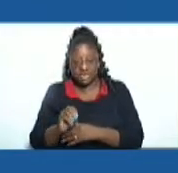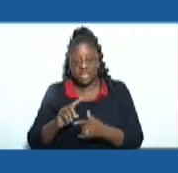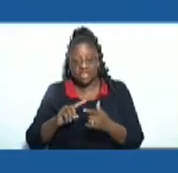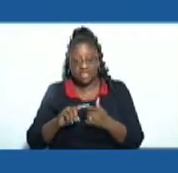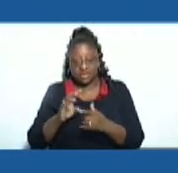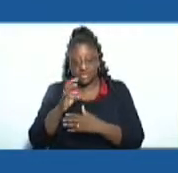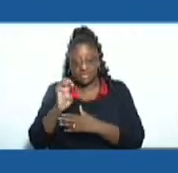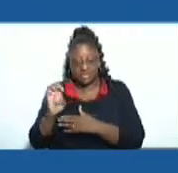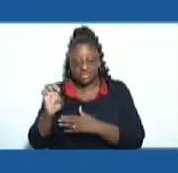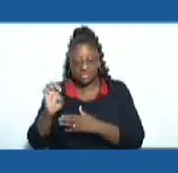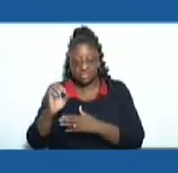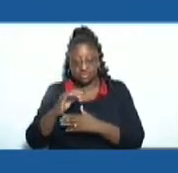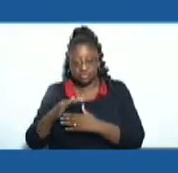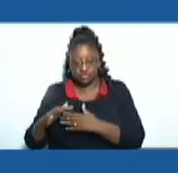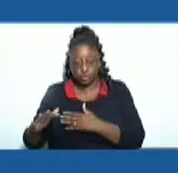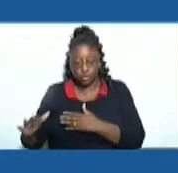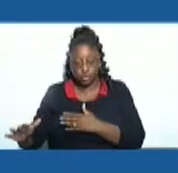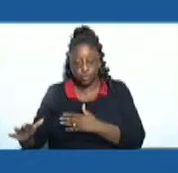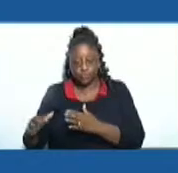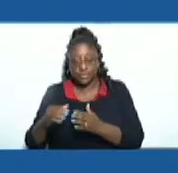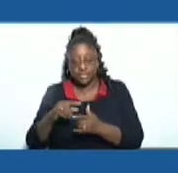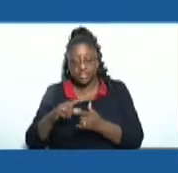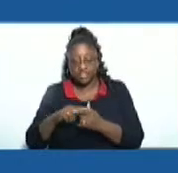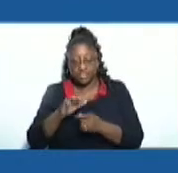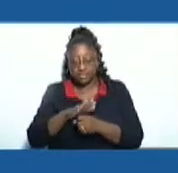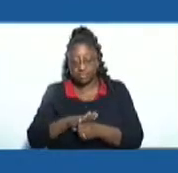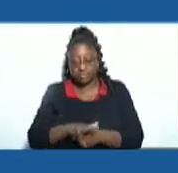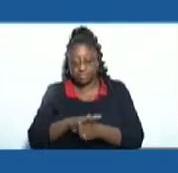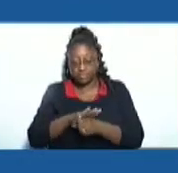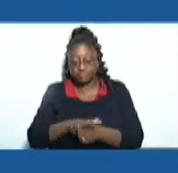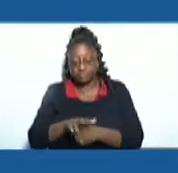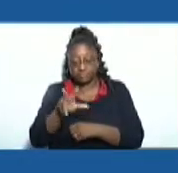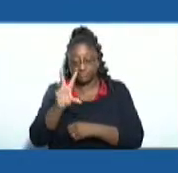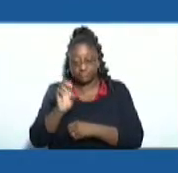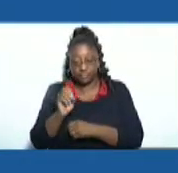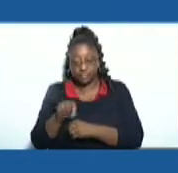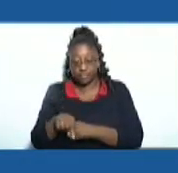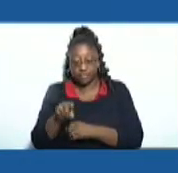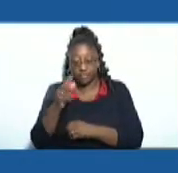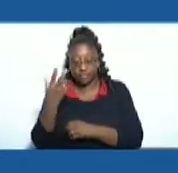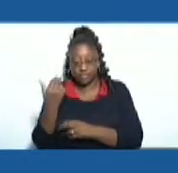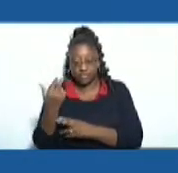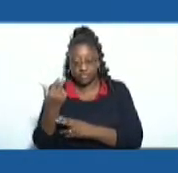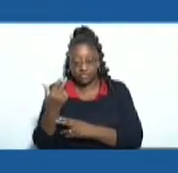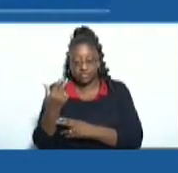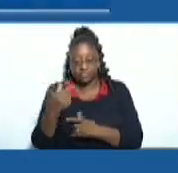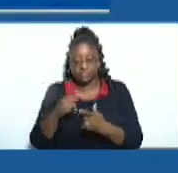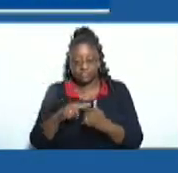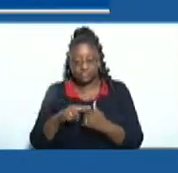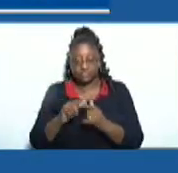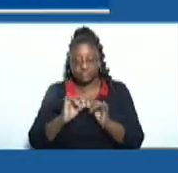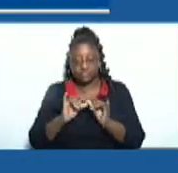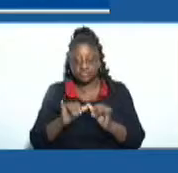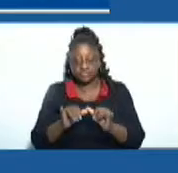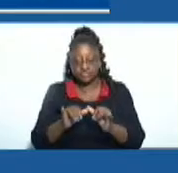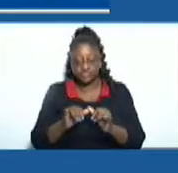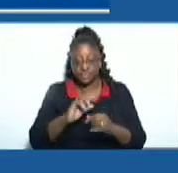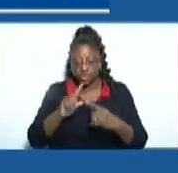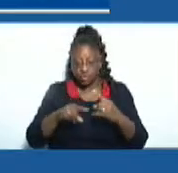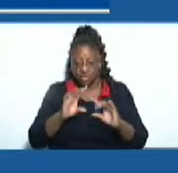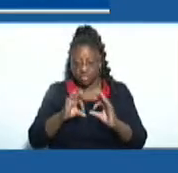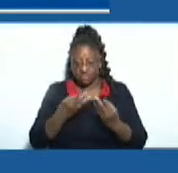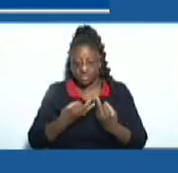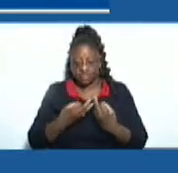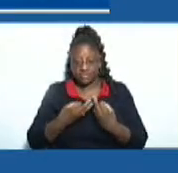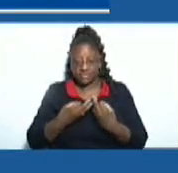miles per hour, the barometric pressure 1,020.4 millibars. That is 30.13 inches, and your pressure is steady. Temperatures around the Fami Valley